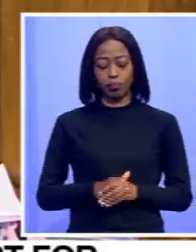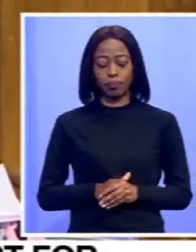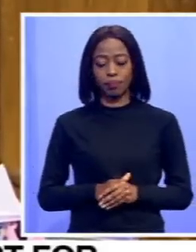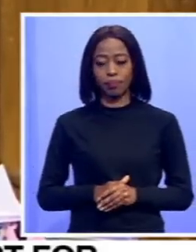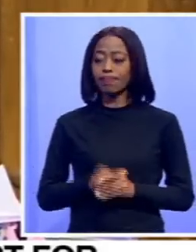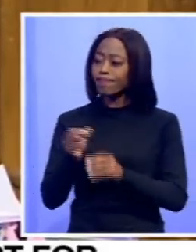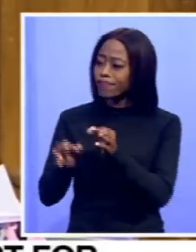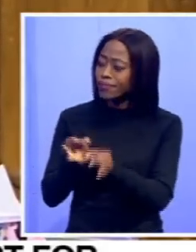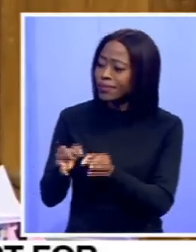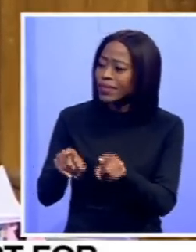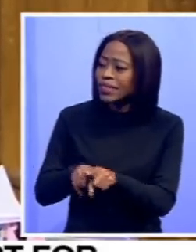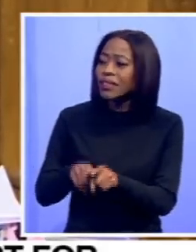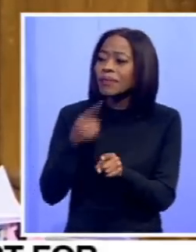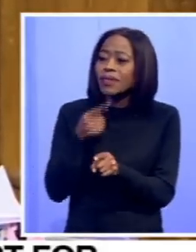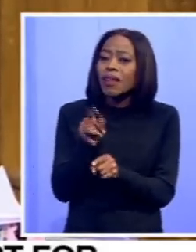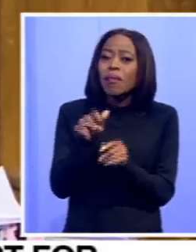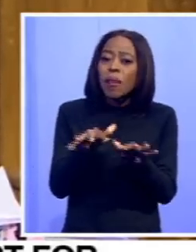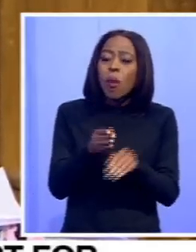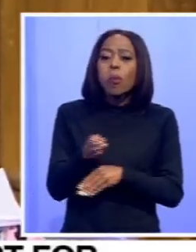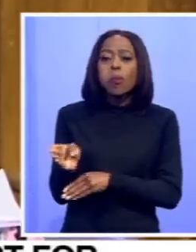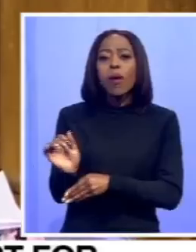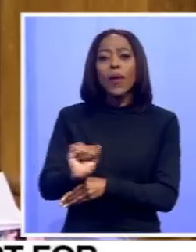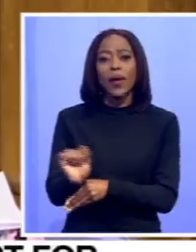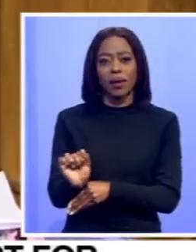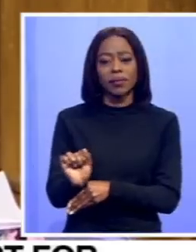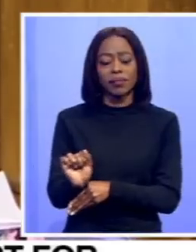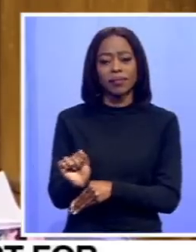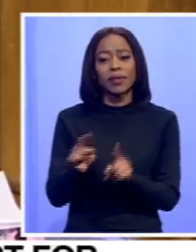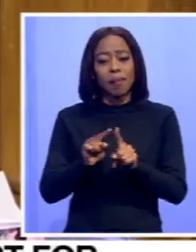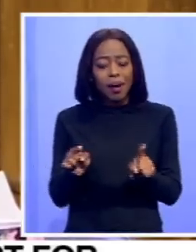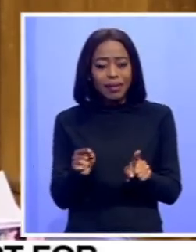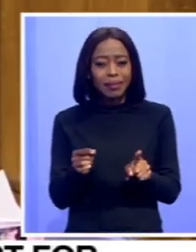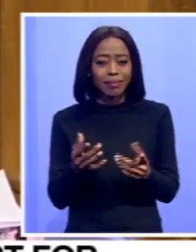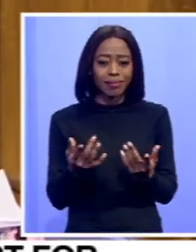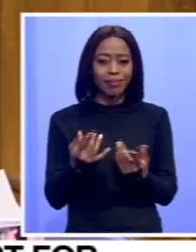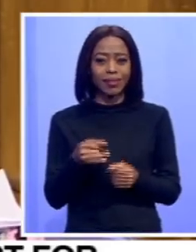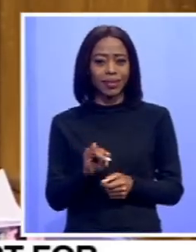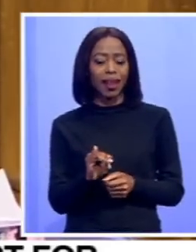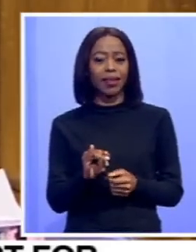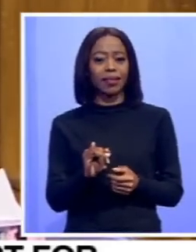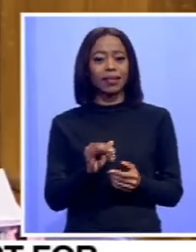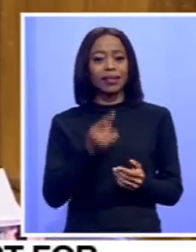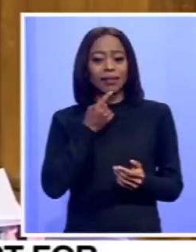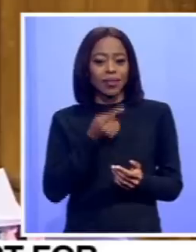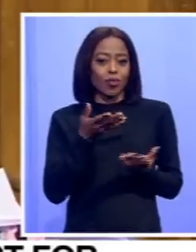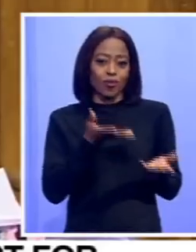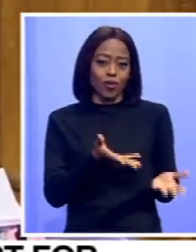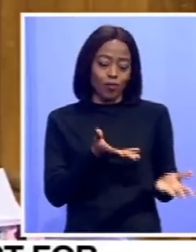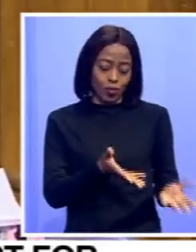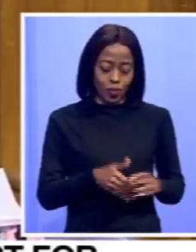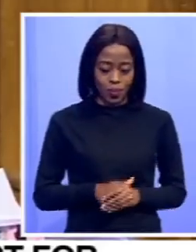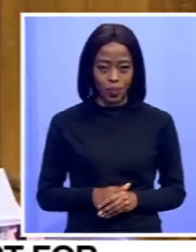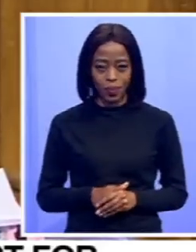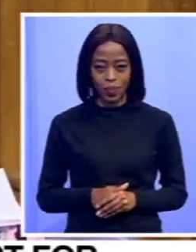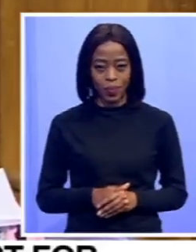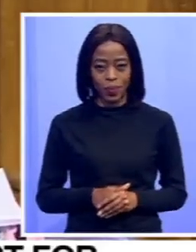to explain that the reference to the people of the vehicle meant the vehicle, but had to concede that his statement states what it states. Sub